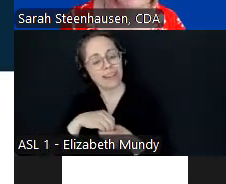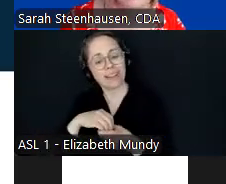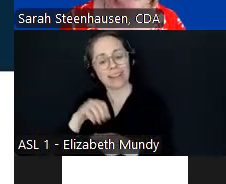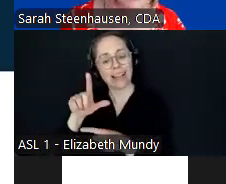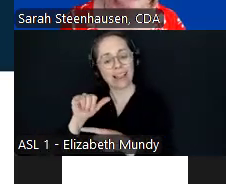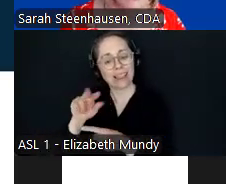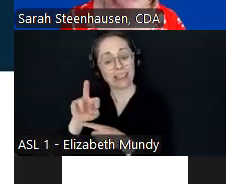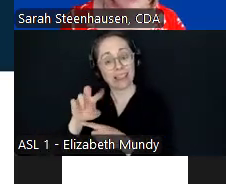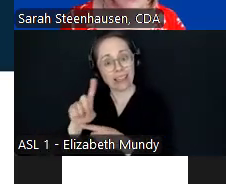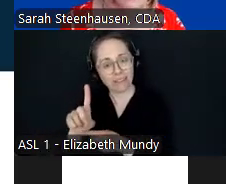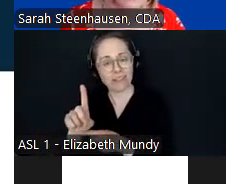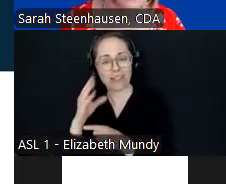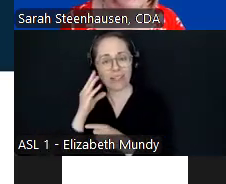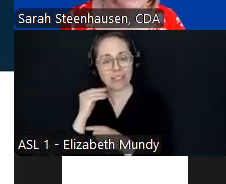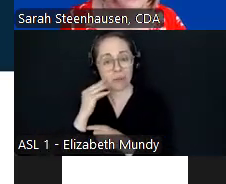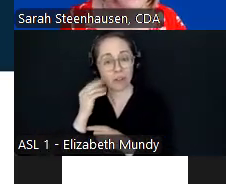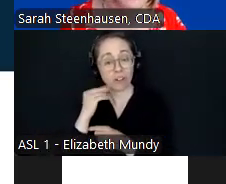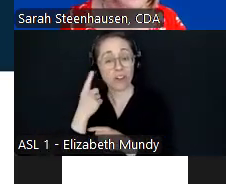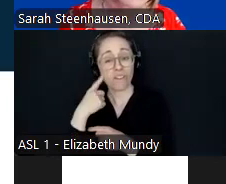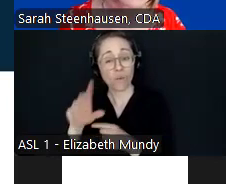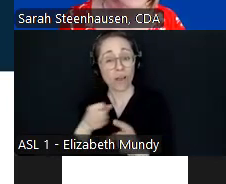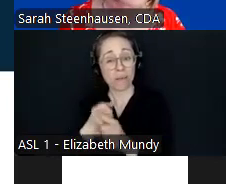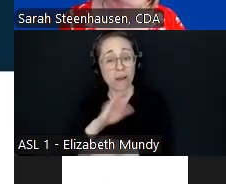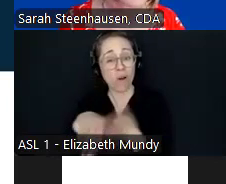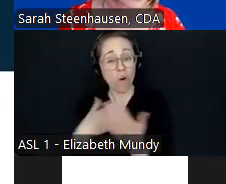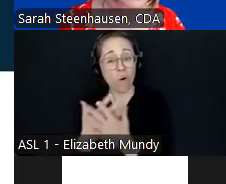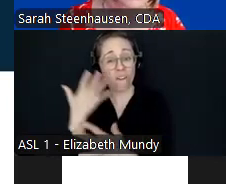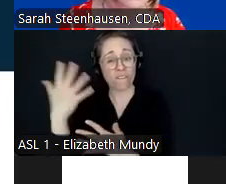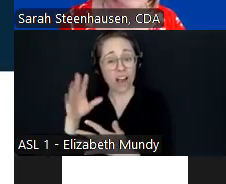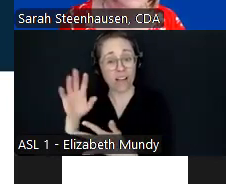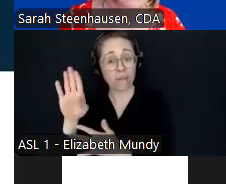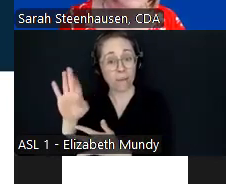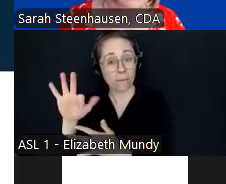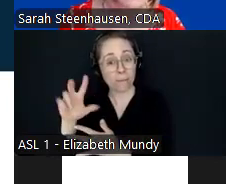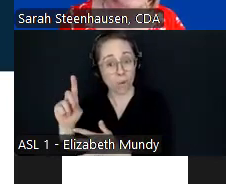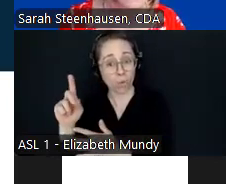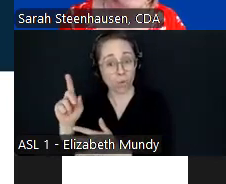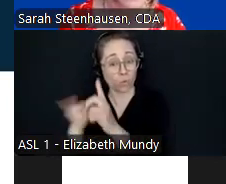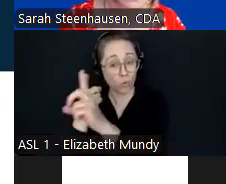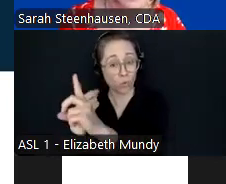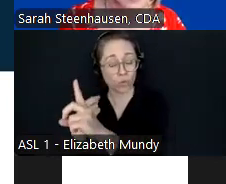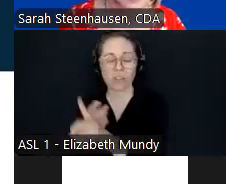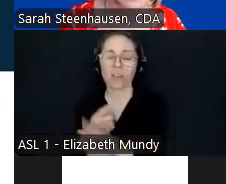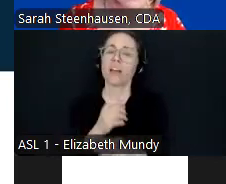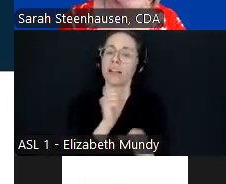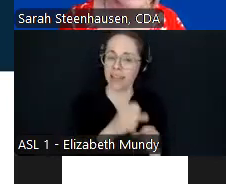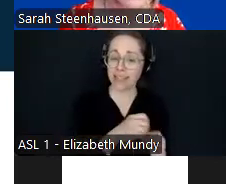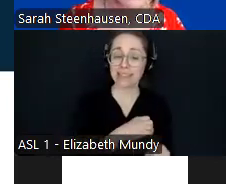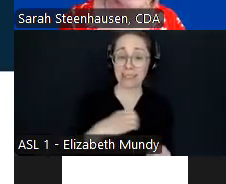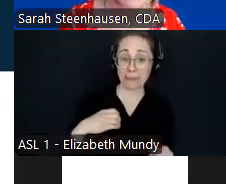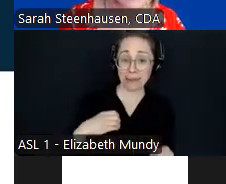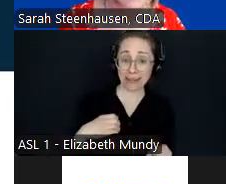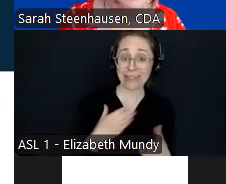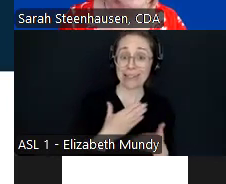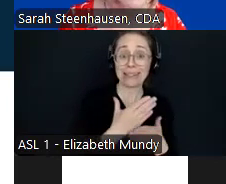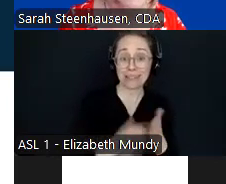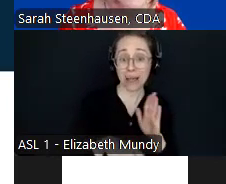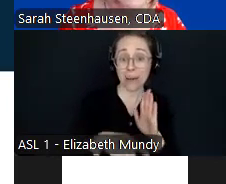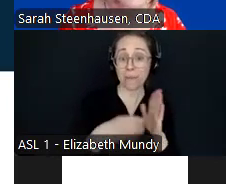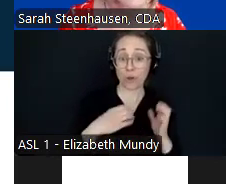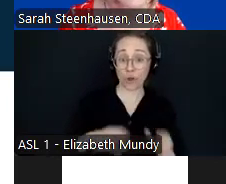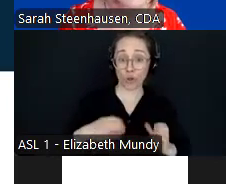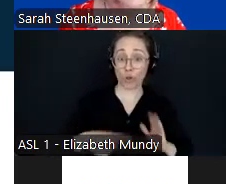to inform all 5 bold goals. Because, all of our stakeholder committees, there are some consumers that represent,